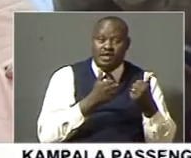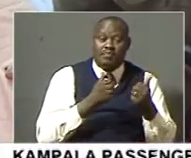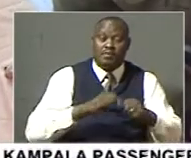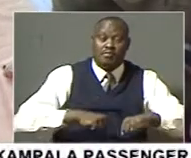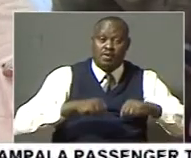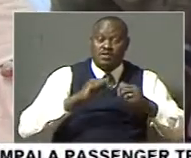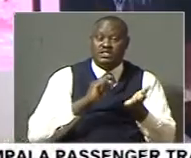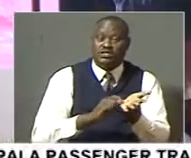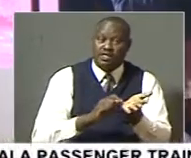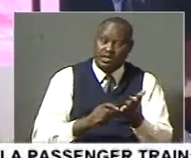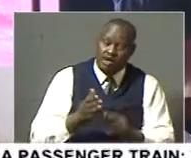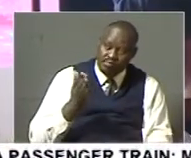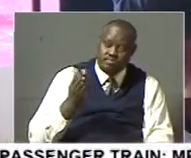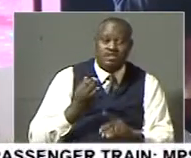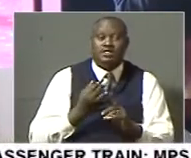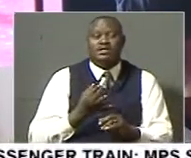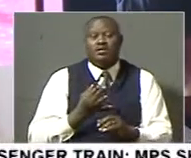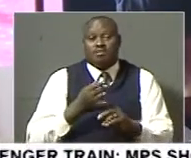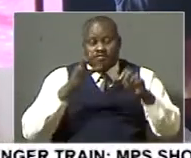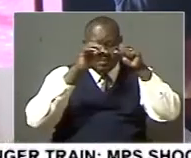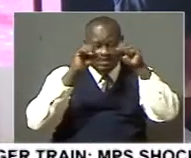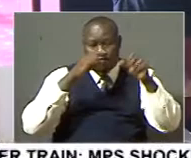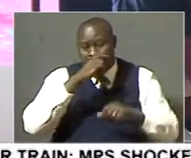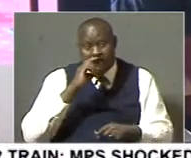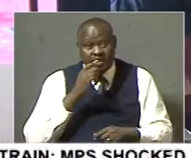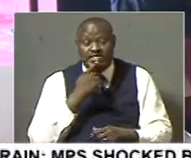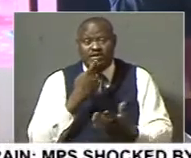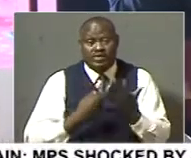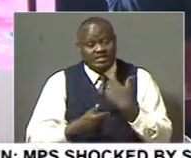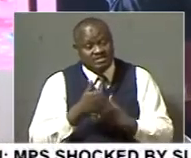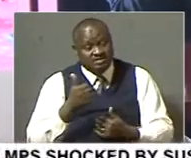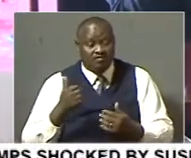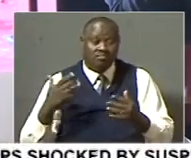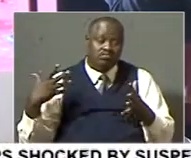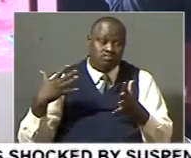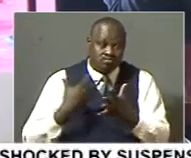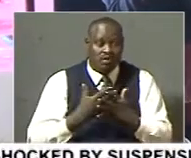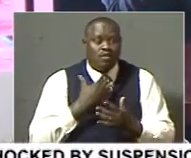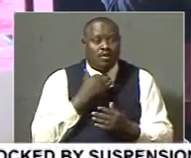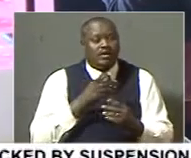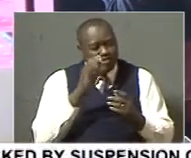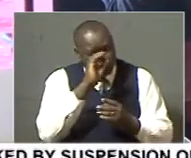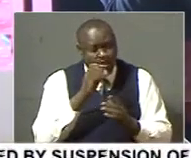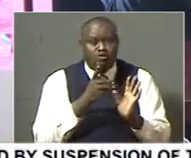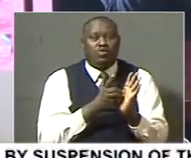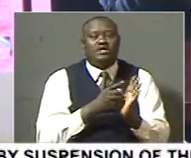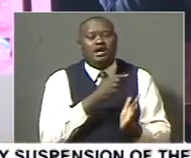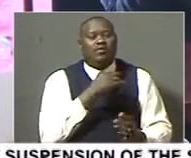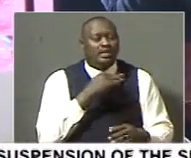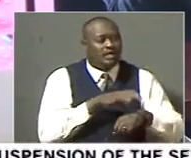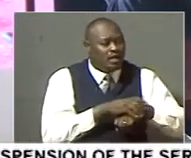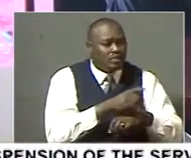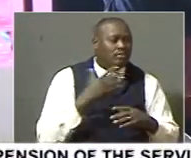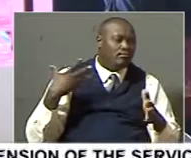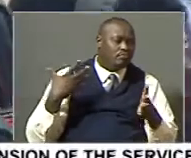General Justin Lumumba Kasule. President Museveni said he has been looking for Dr. Pierre since the end